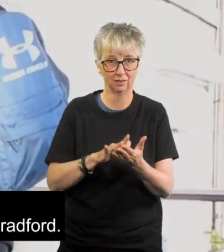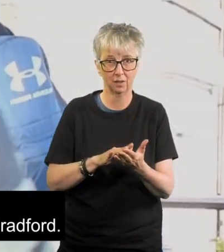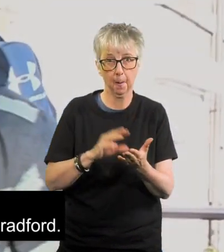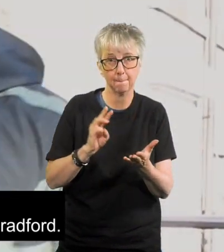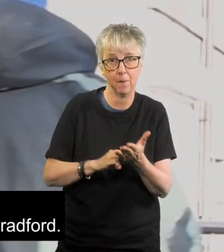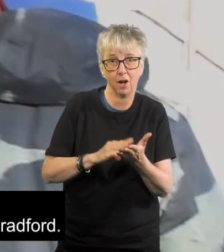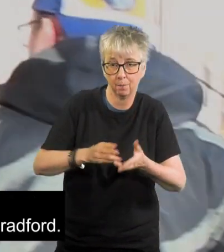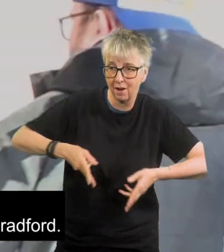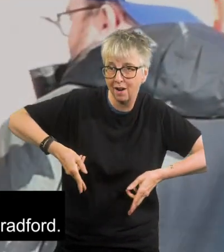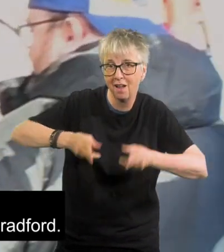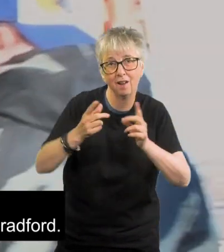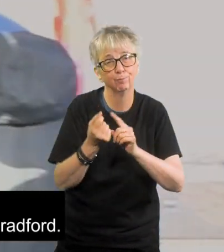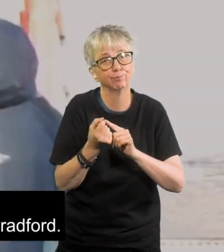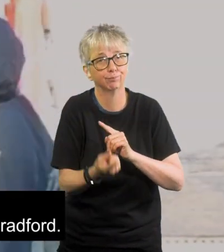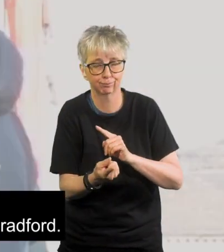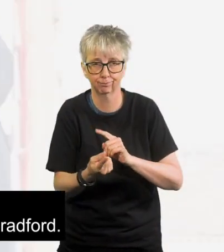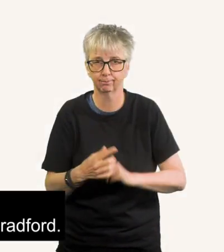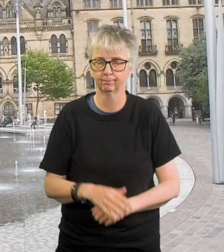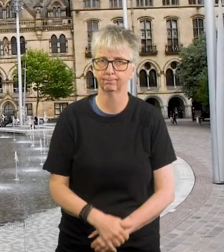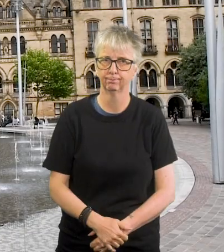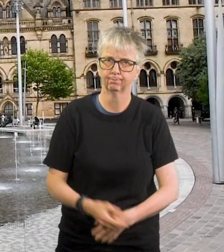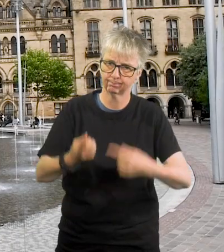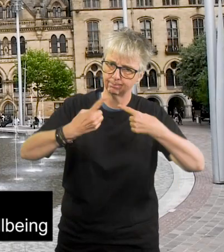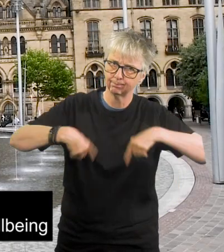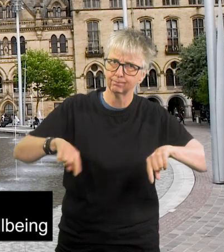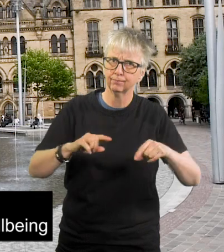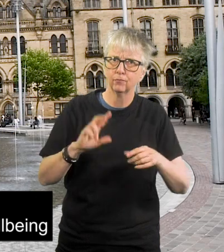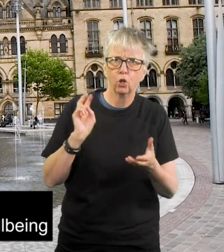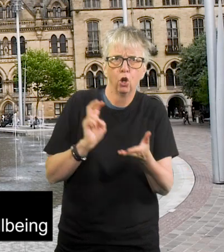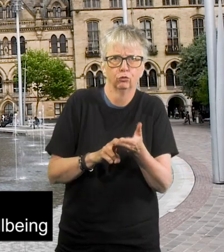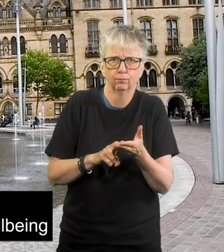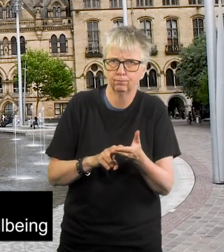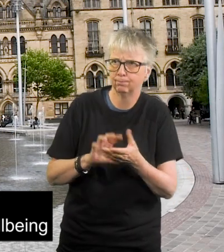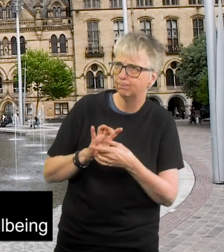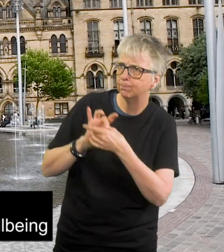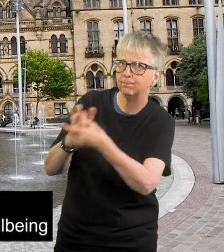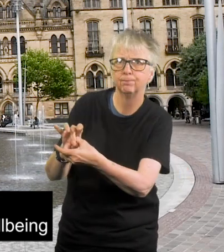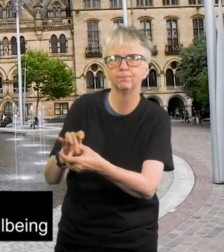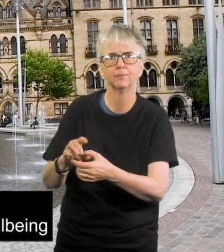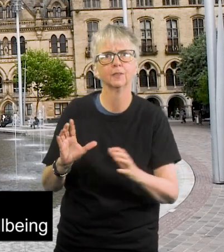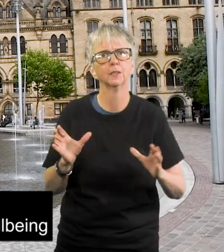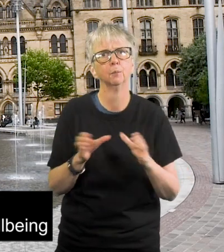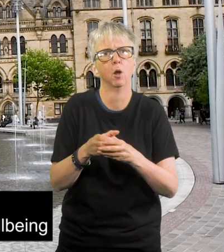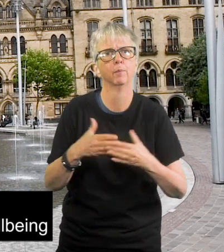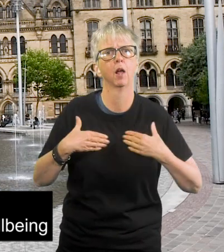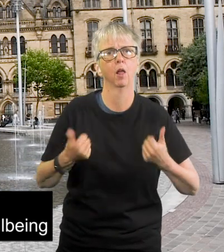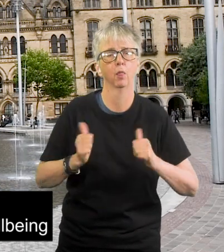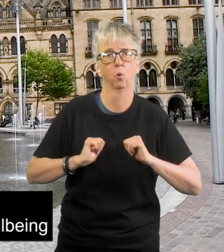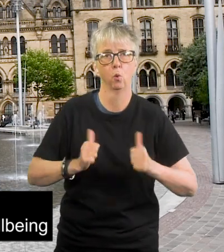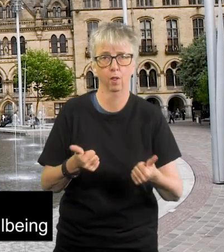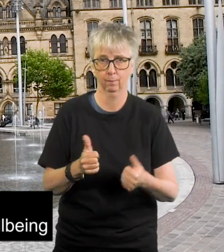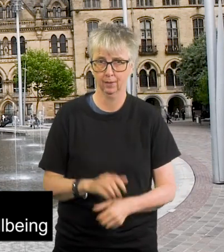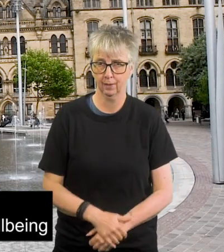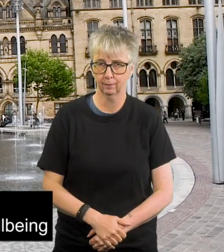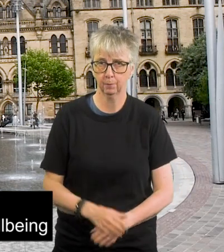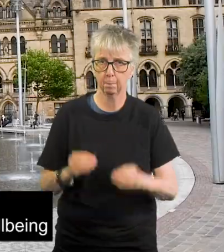just off Manningham Lane near the centre of Bradford. We hold a contract with BMDC Department of Health and